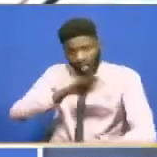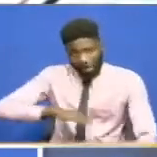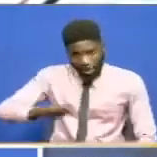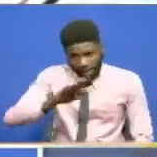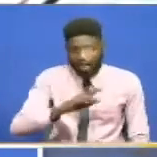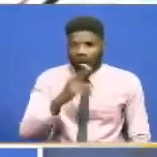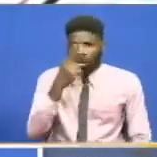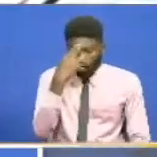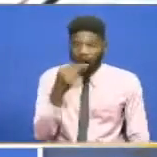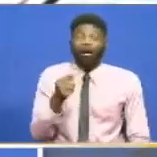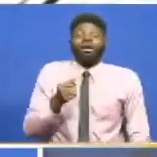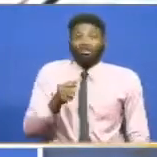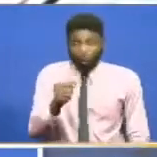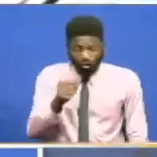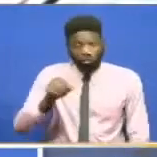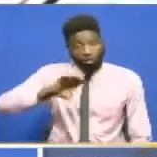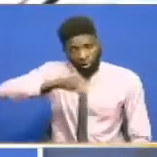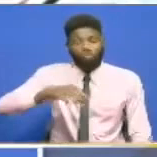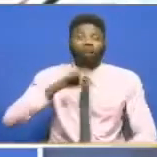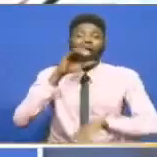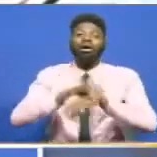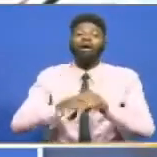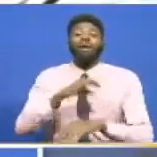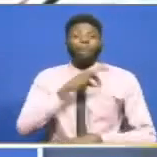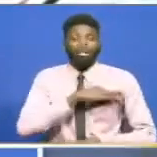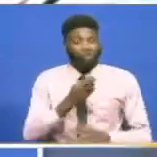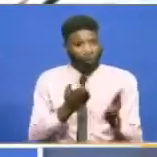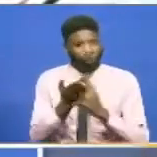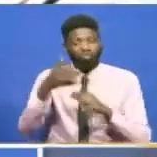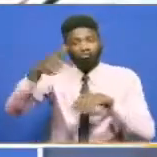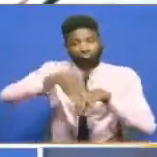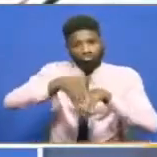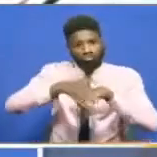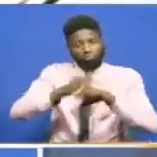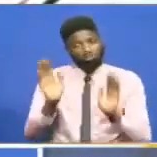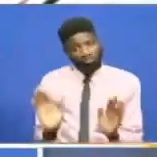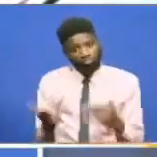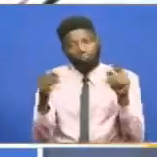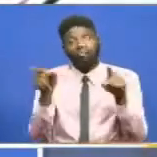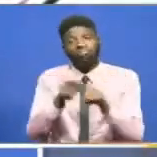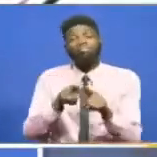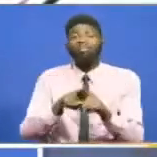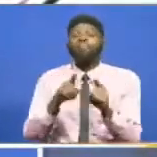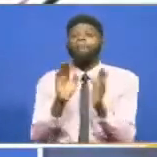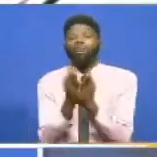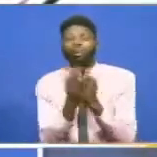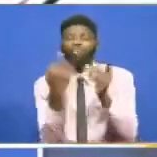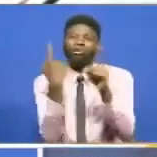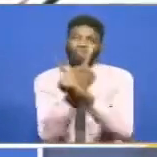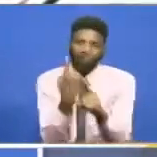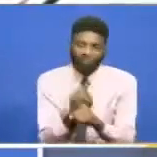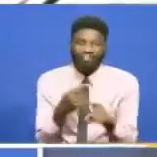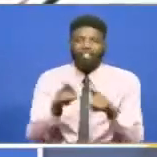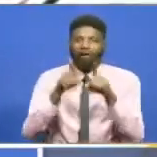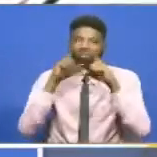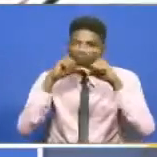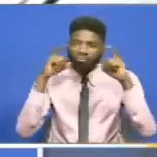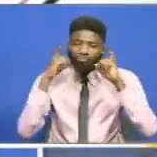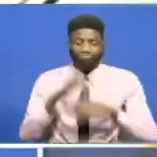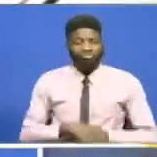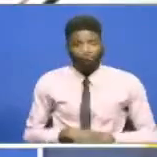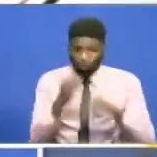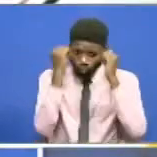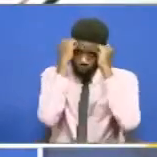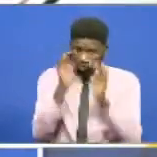have benefited from a donation of sanitary towels, stationeries and face masks. The students who come from poor backgrounds have been